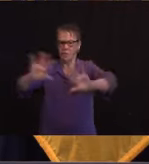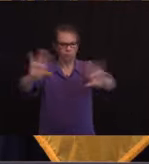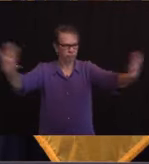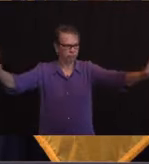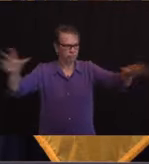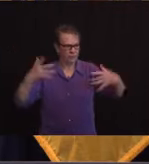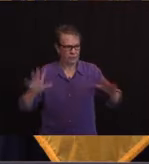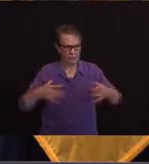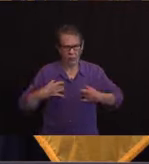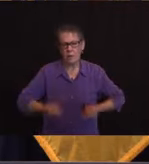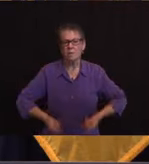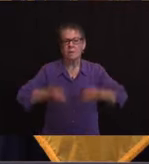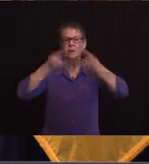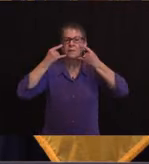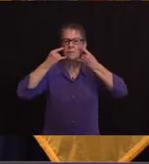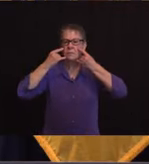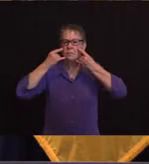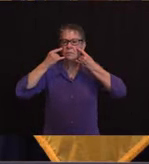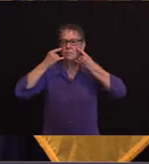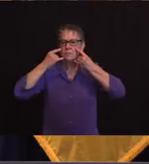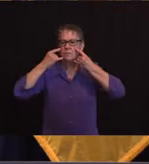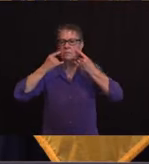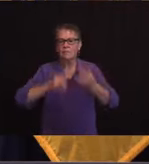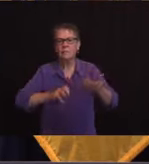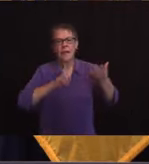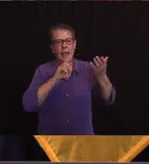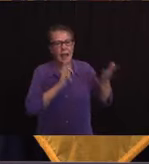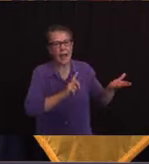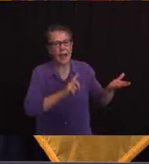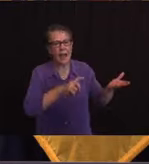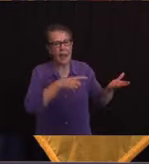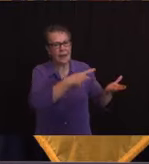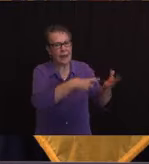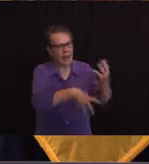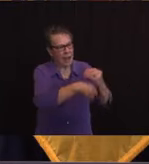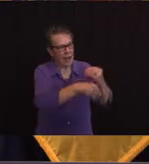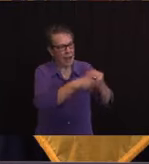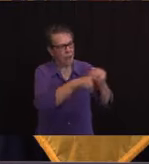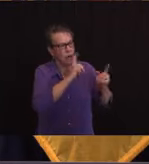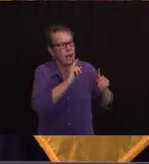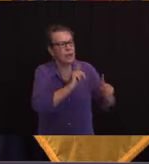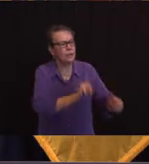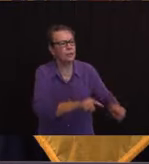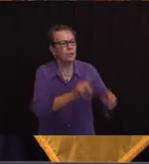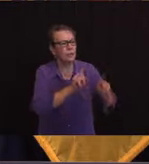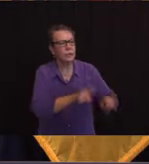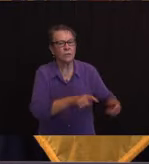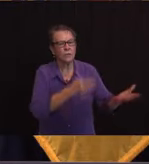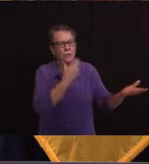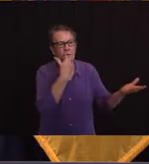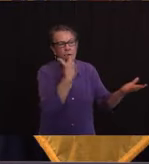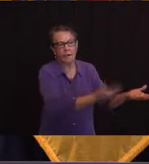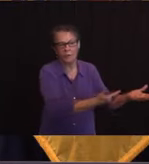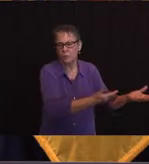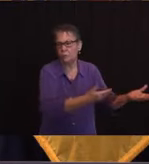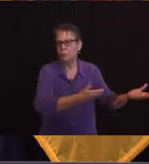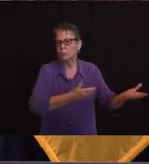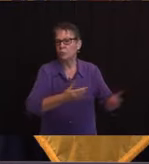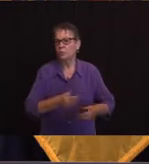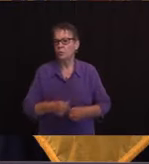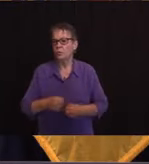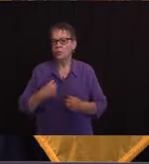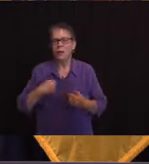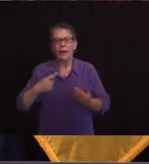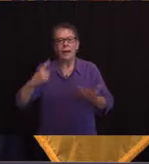managed to get you out of the bullpen. Very happy about that. Great to have you. I assume we will have Eddie Bresnitz with